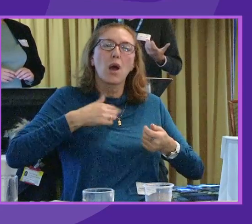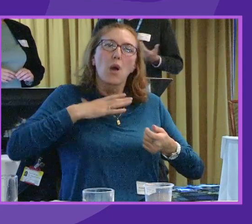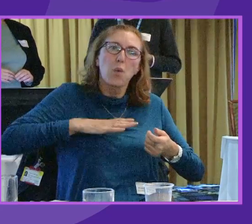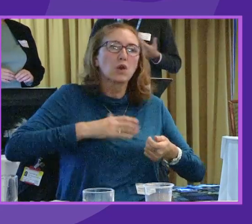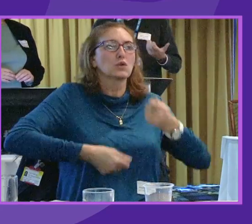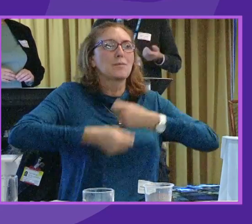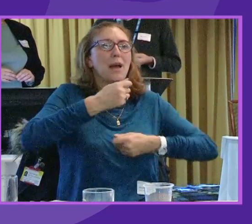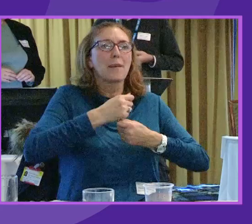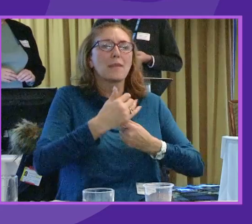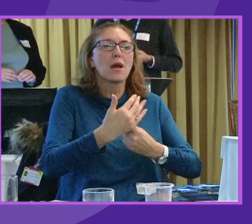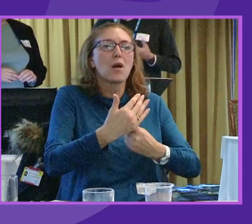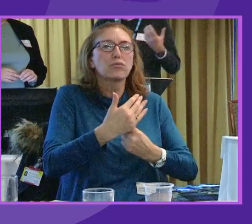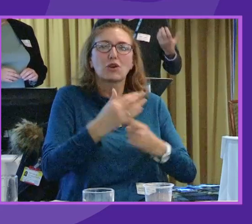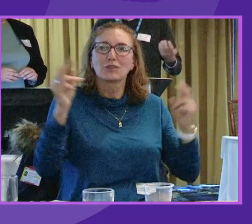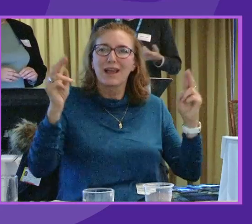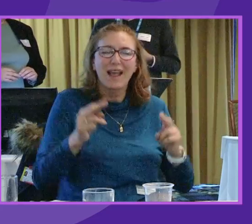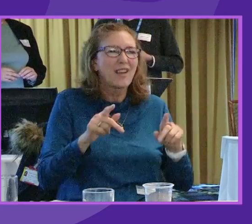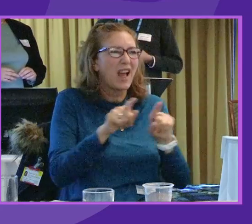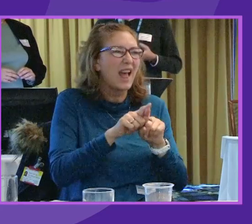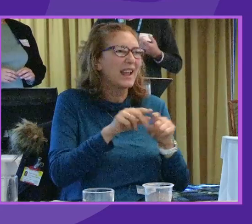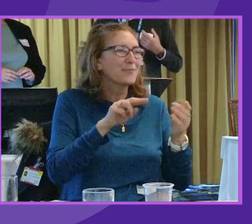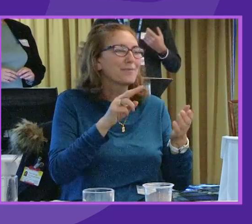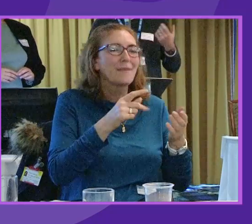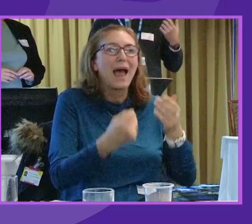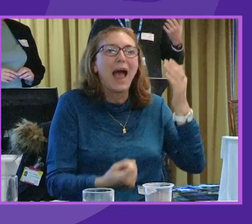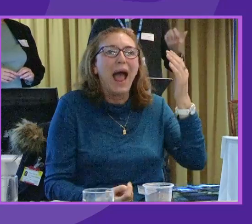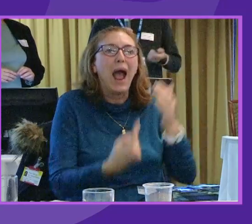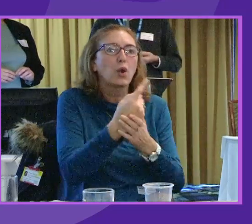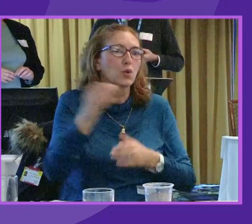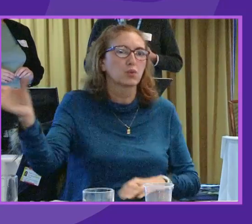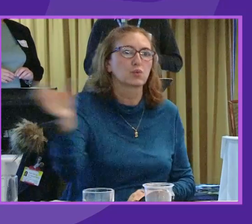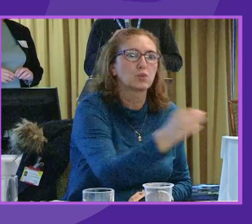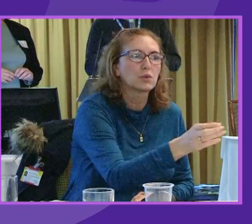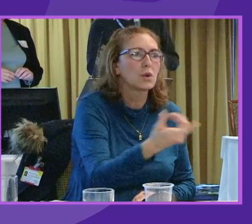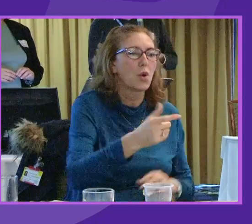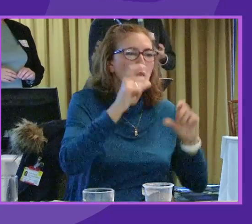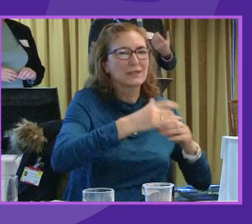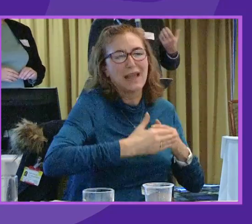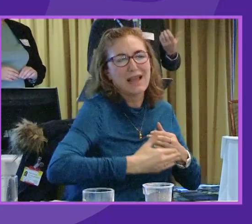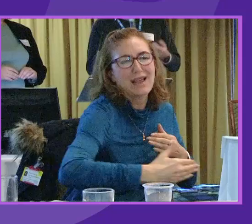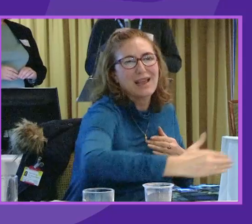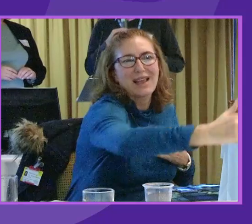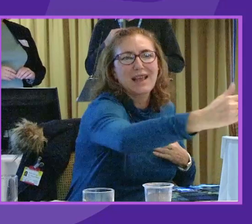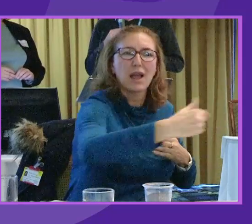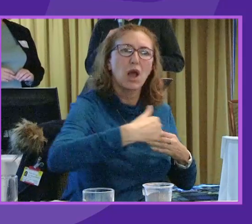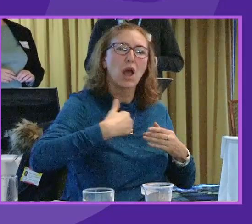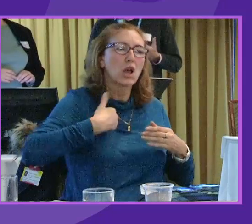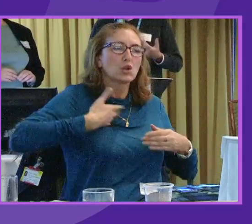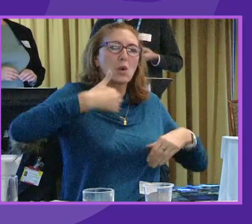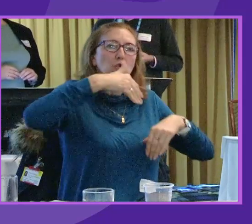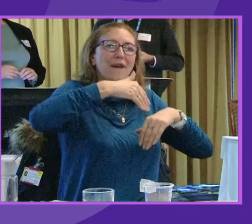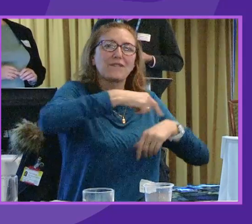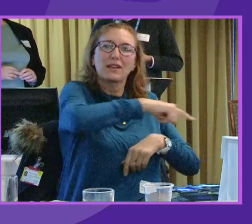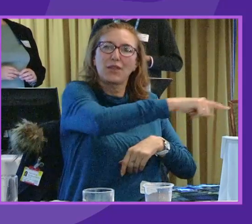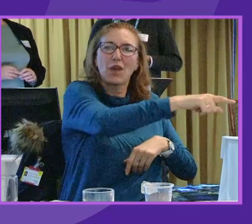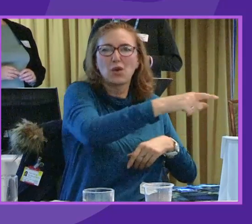other areas of the health service, particularly acute admissions, length of stay, delayed discharges, those